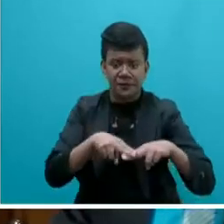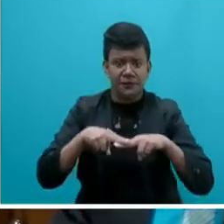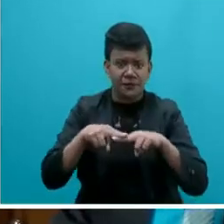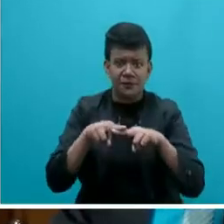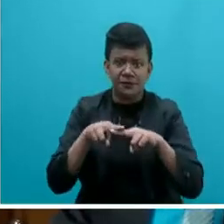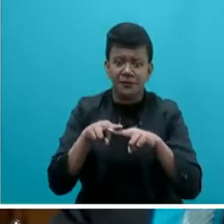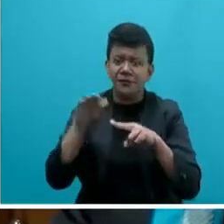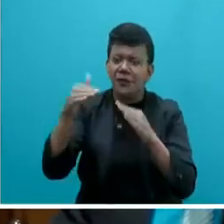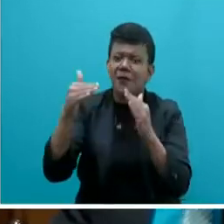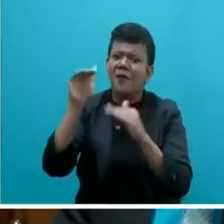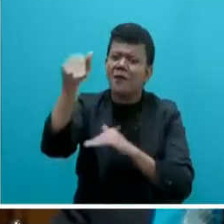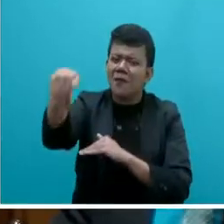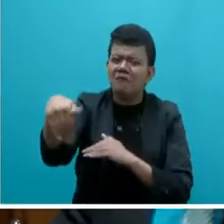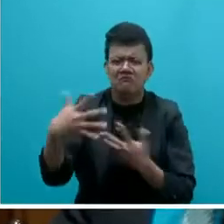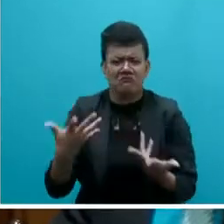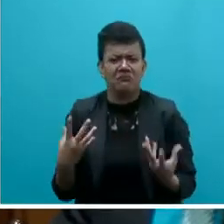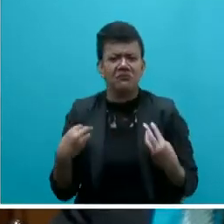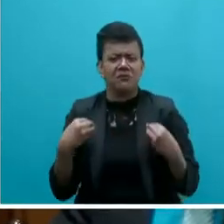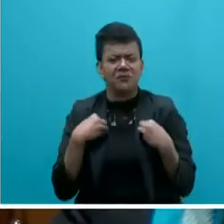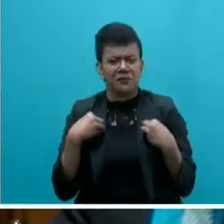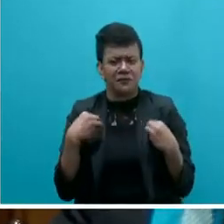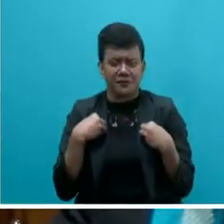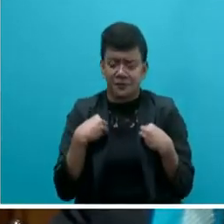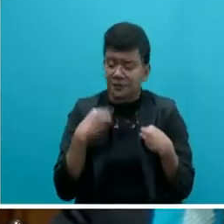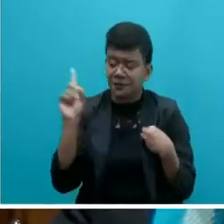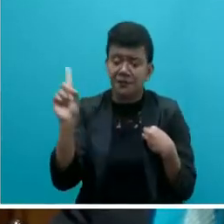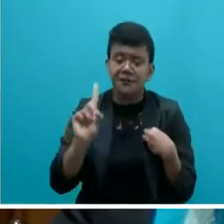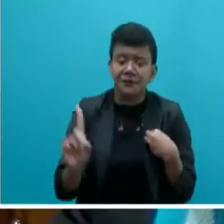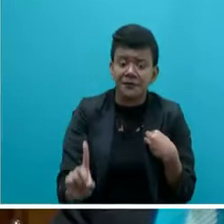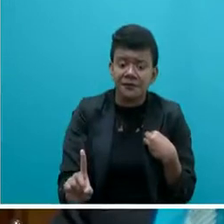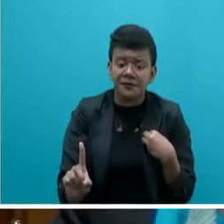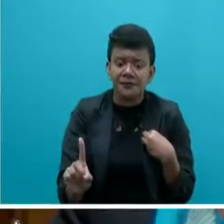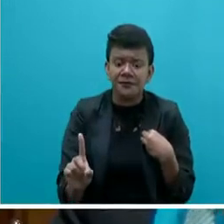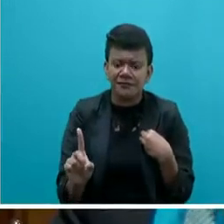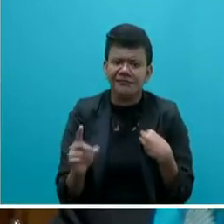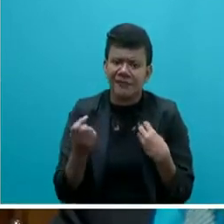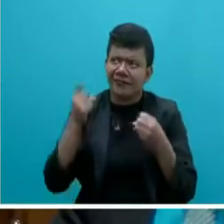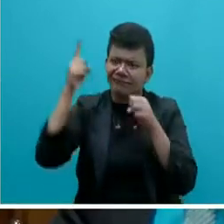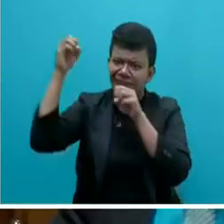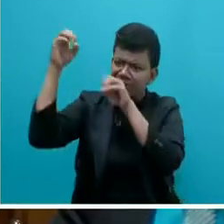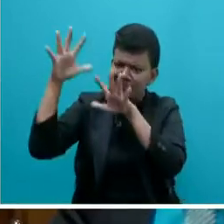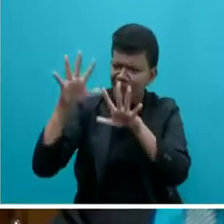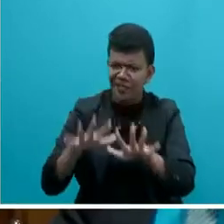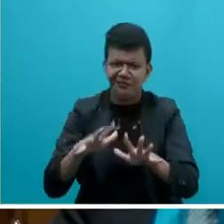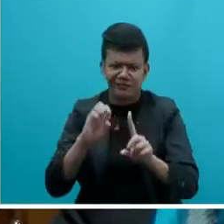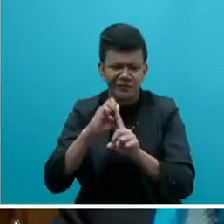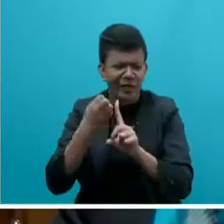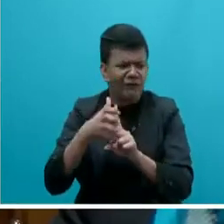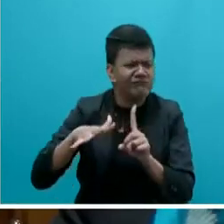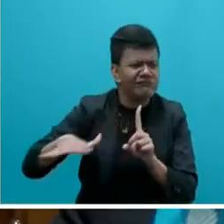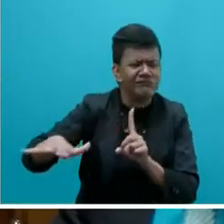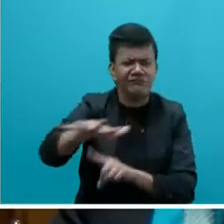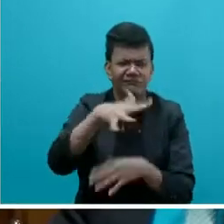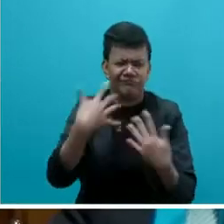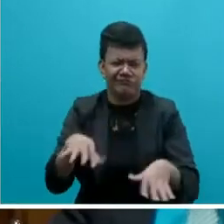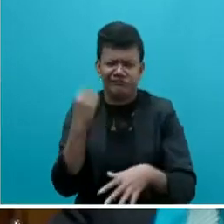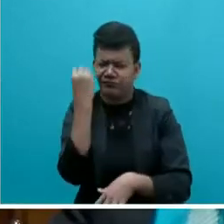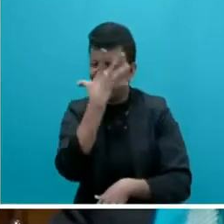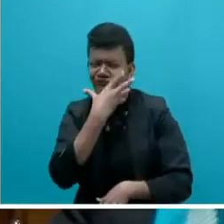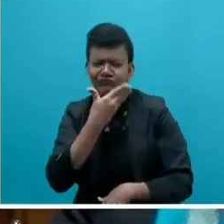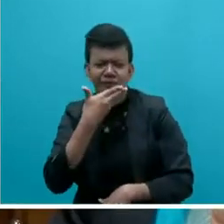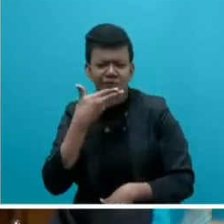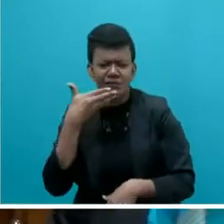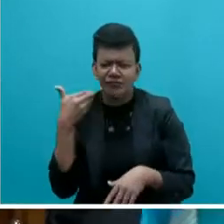earth. We have been bestowed with an environment that prints of oceans, forests, waterways, pristine coastlines, rivers and